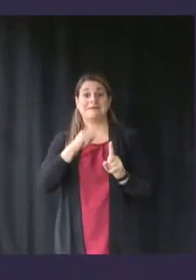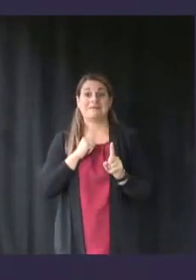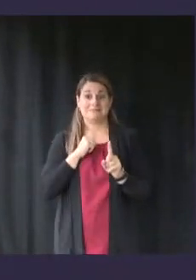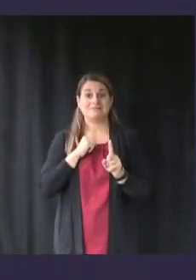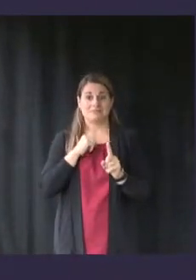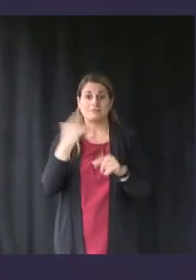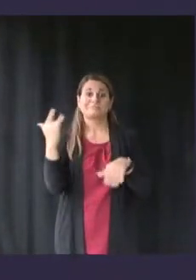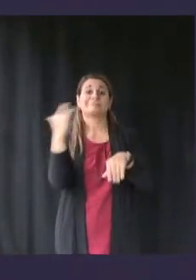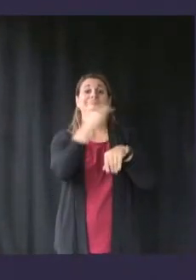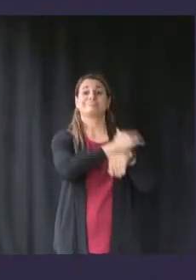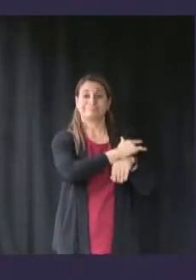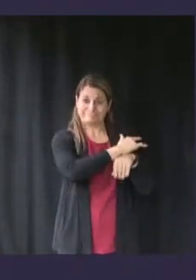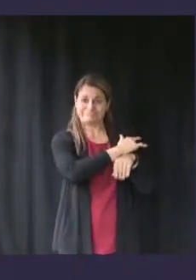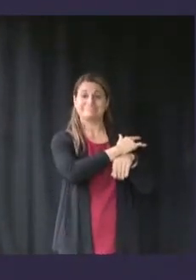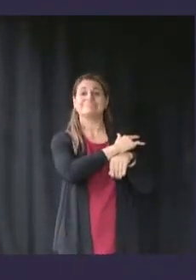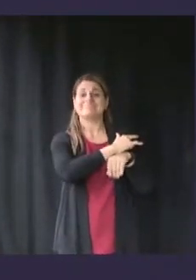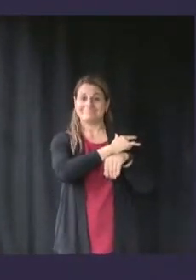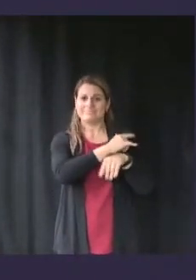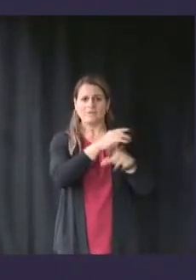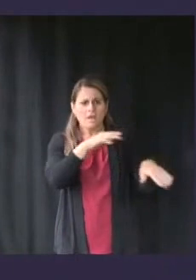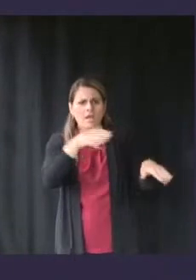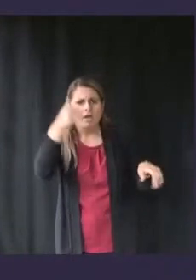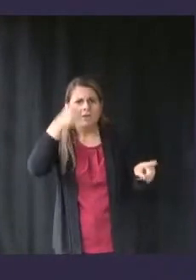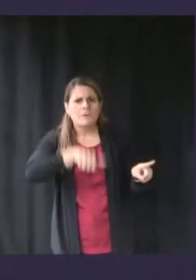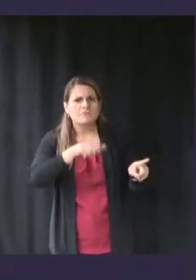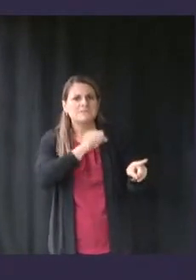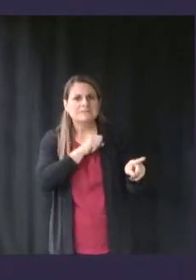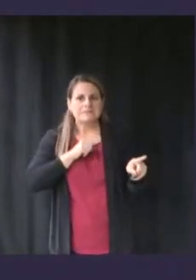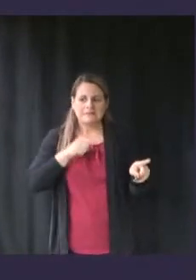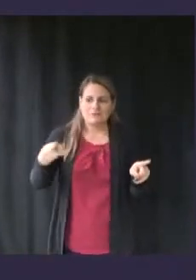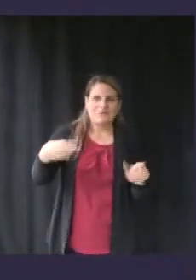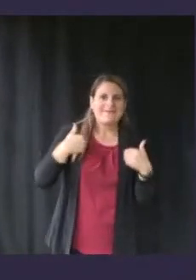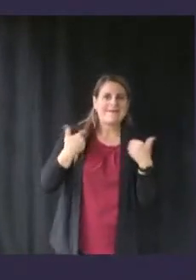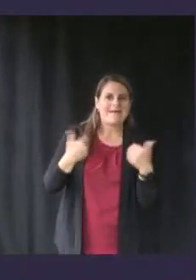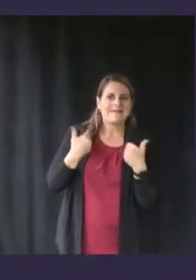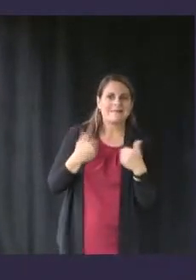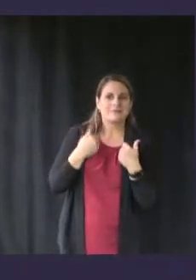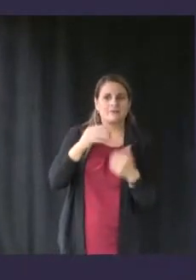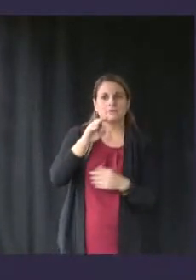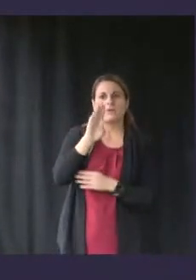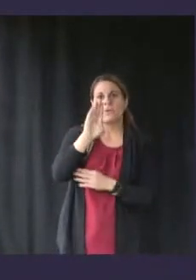young, remember this? Flag down a young senator named Barack Obama